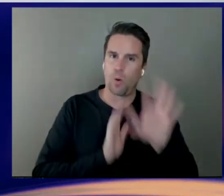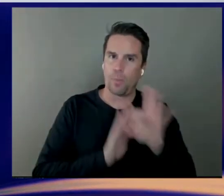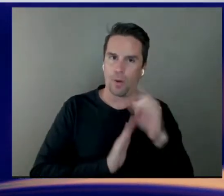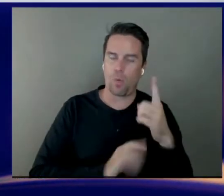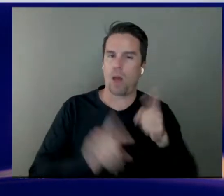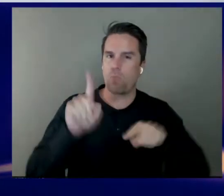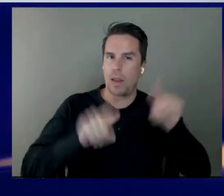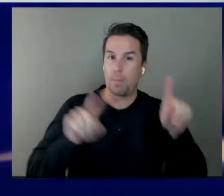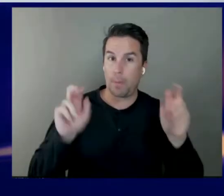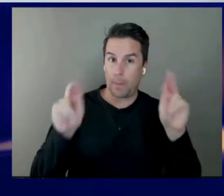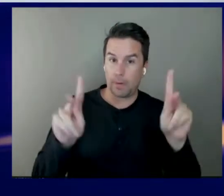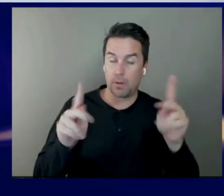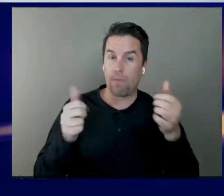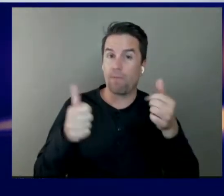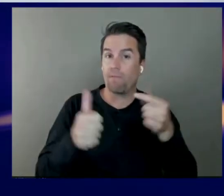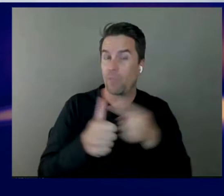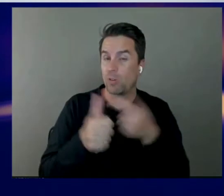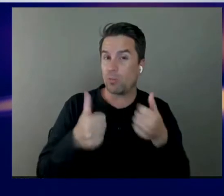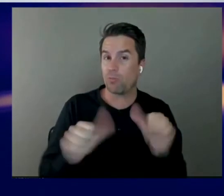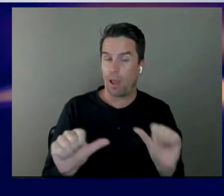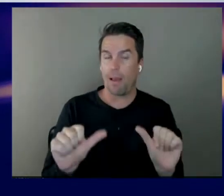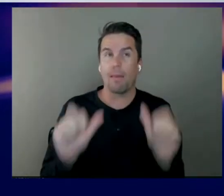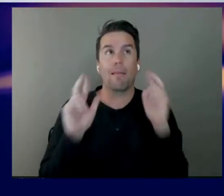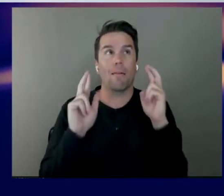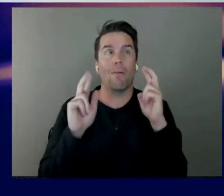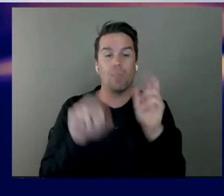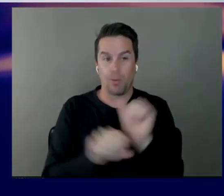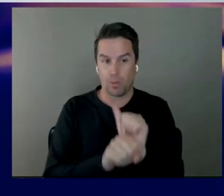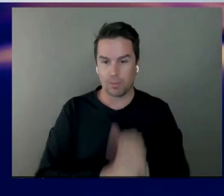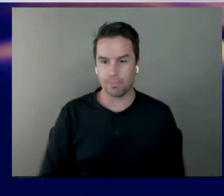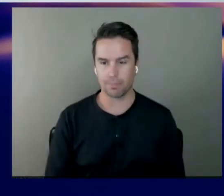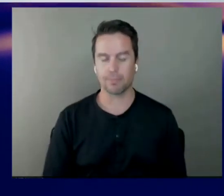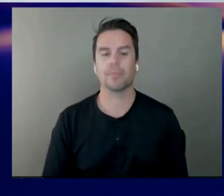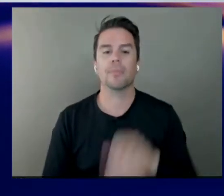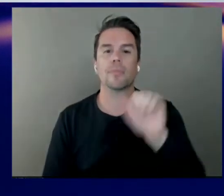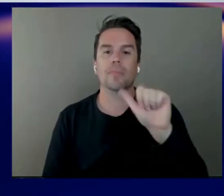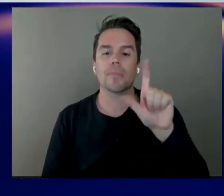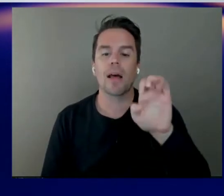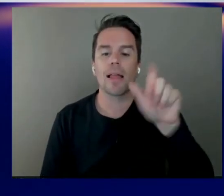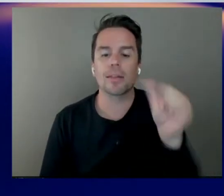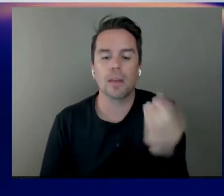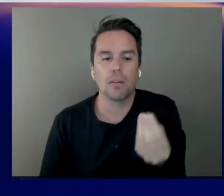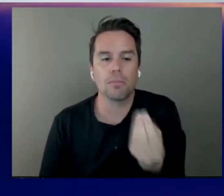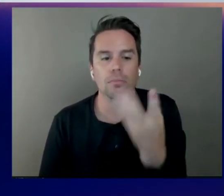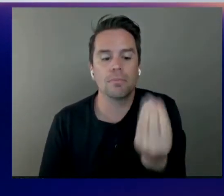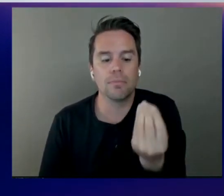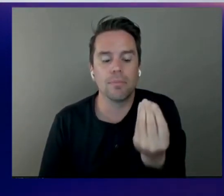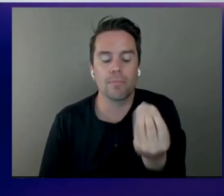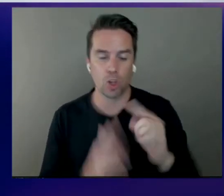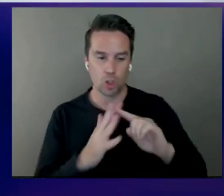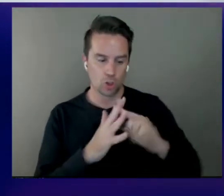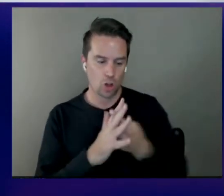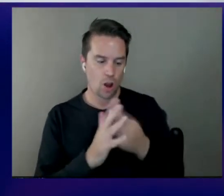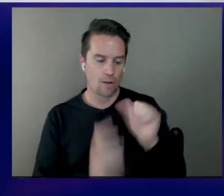first I'm going to try, and again, I hope this works. Alexa, start AppConfig demo.